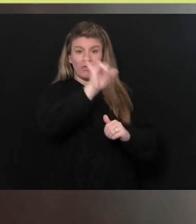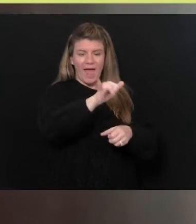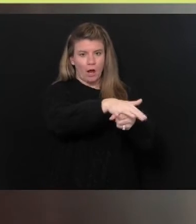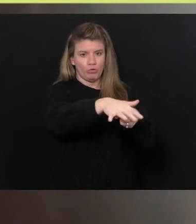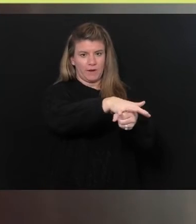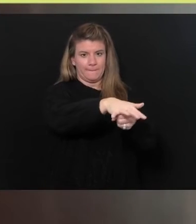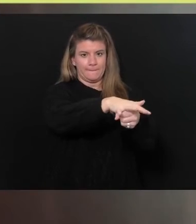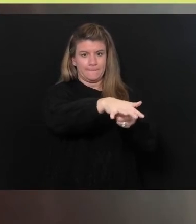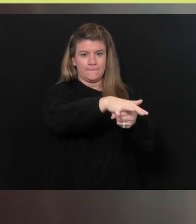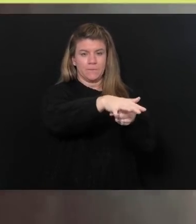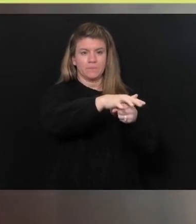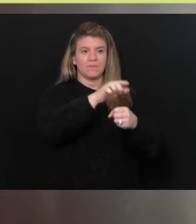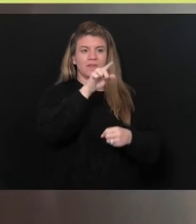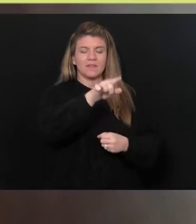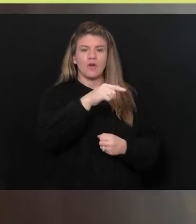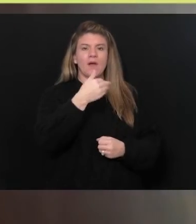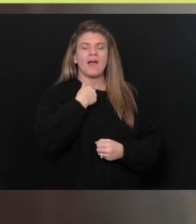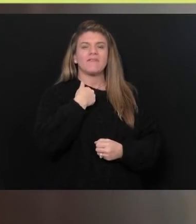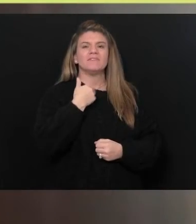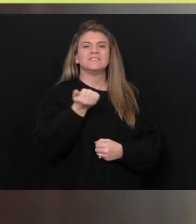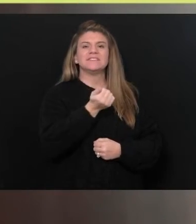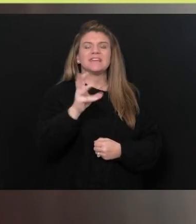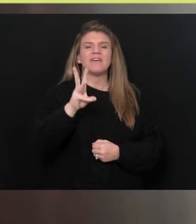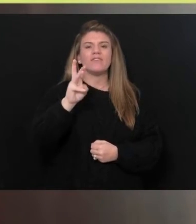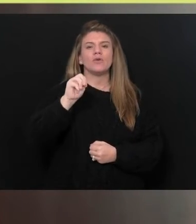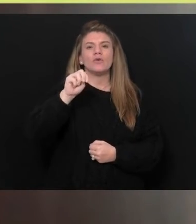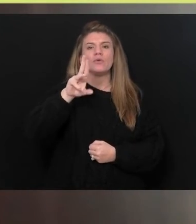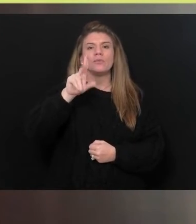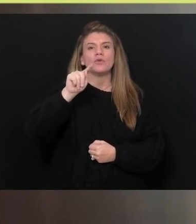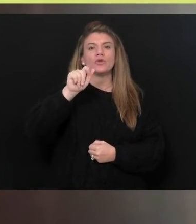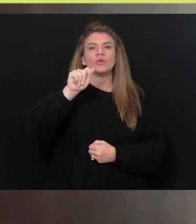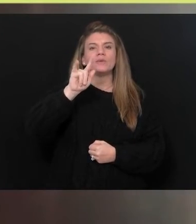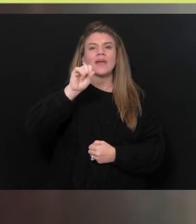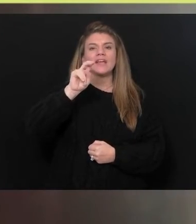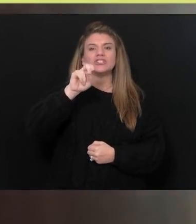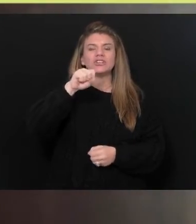country, is that there are several mutations in the spike